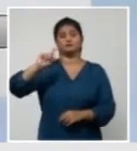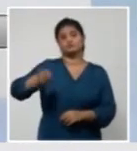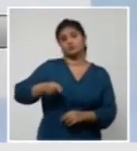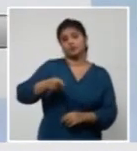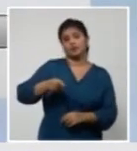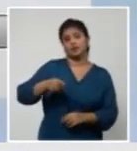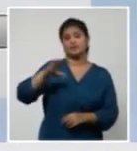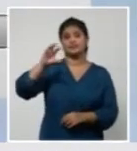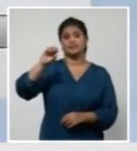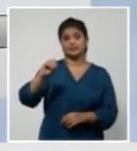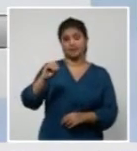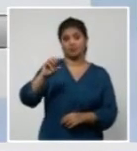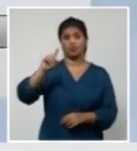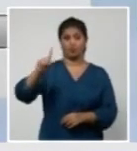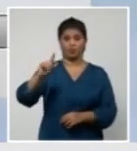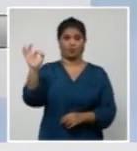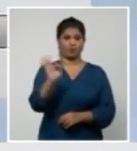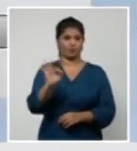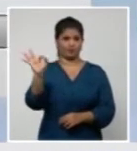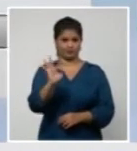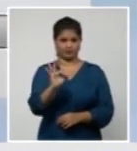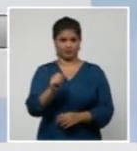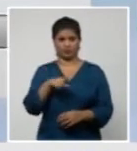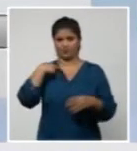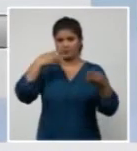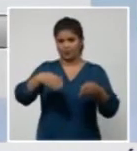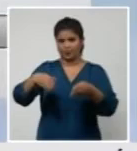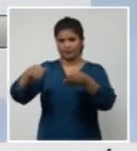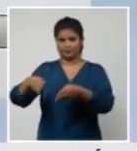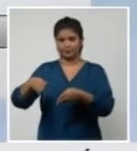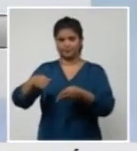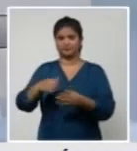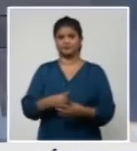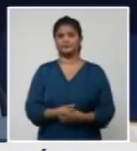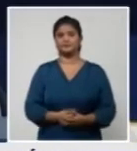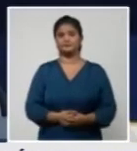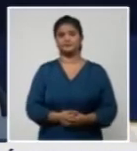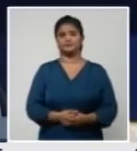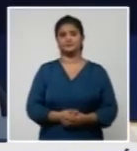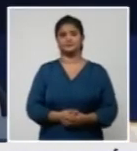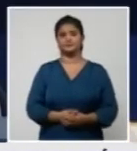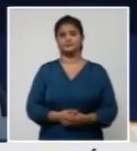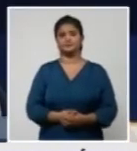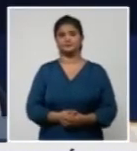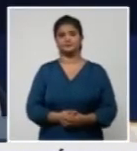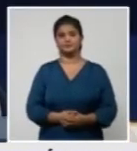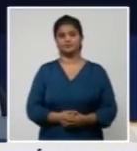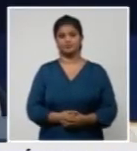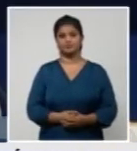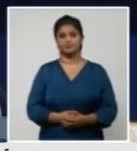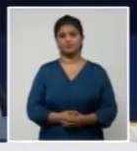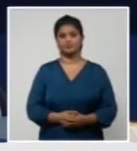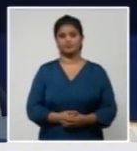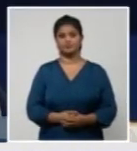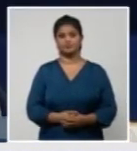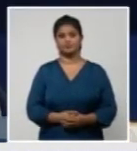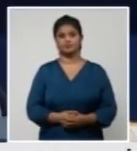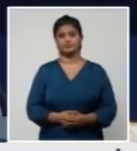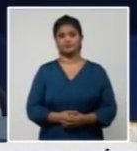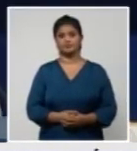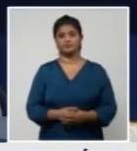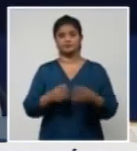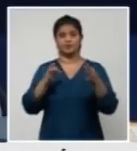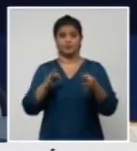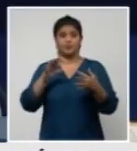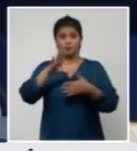States continues to be the country with the most COVID-19 cases in the world and in the region. Yesterday, it